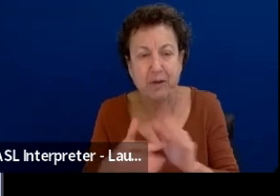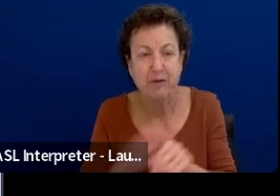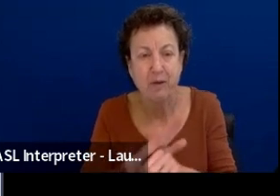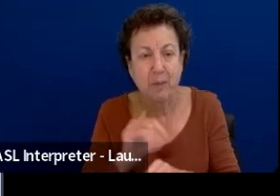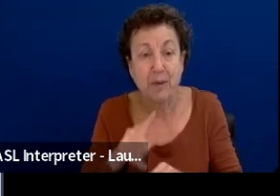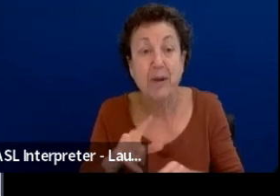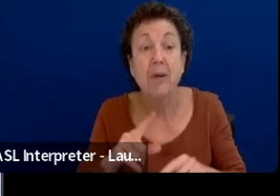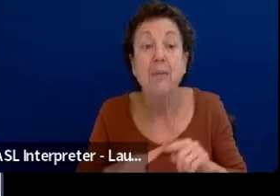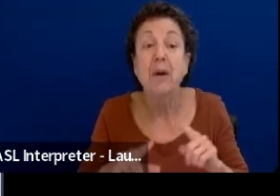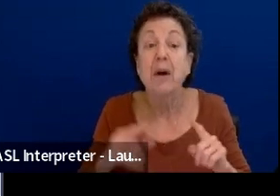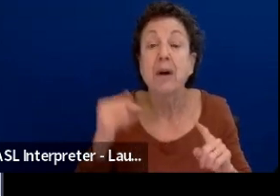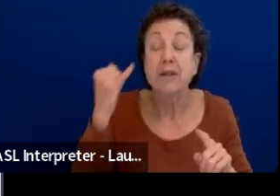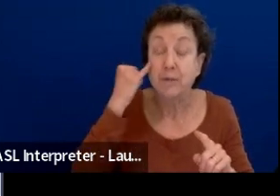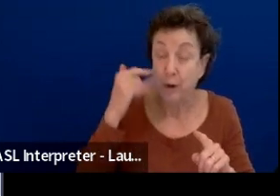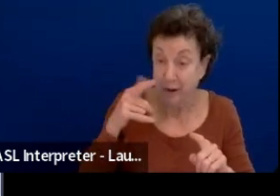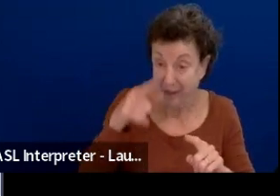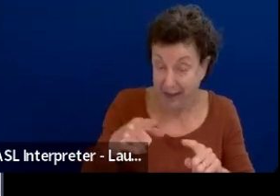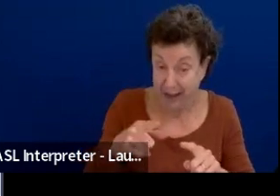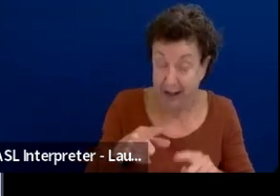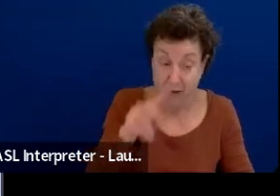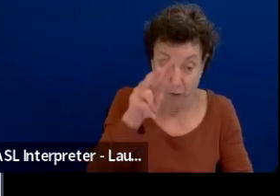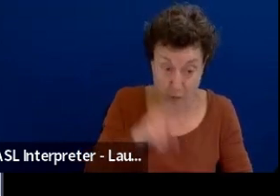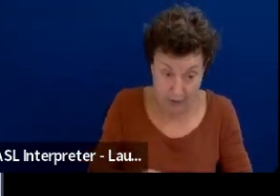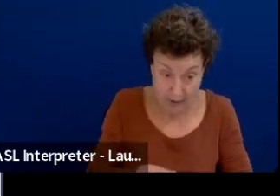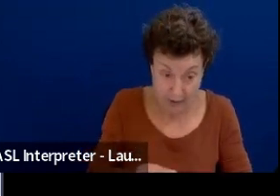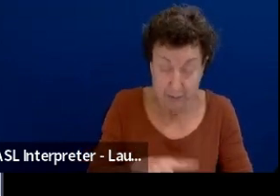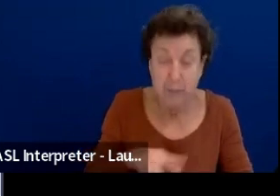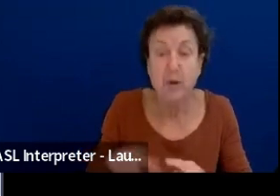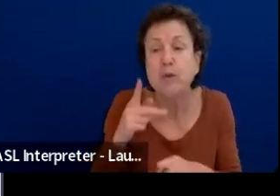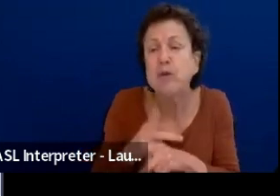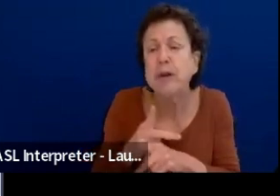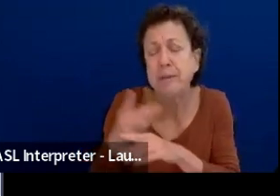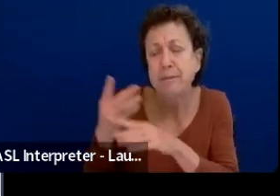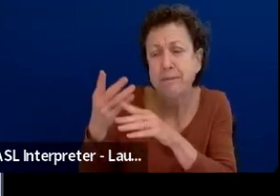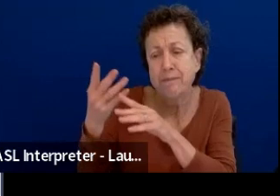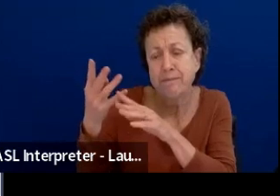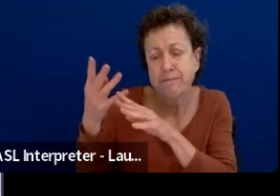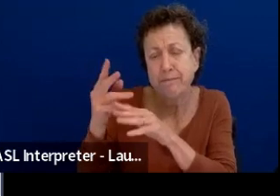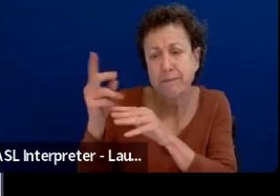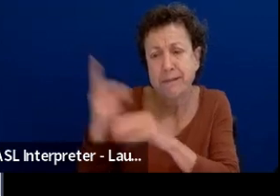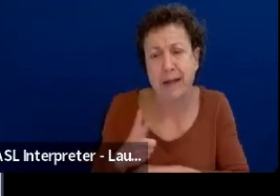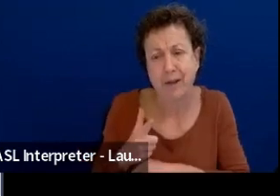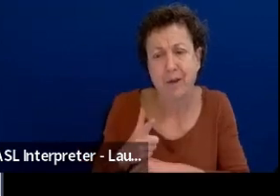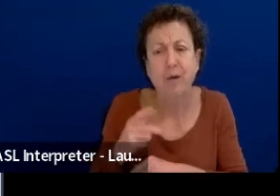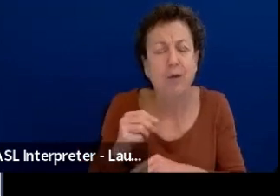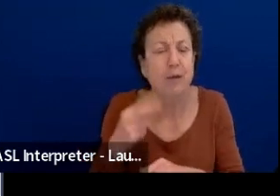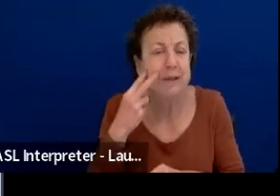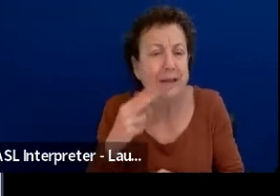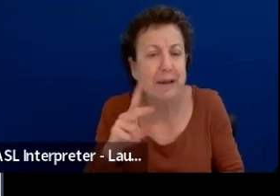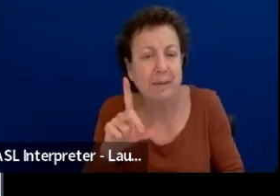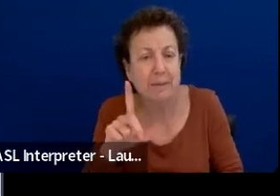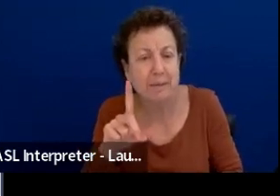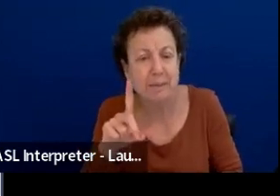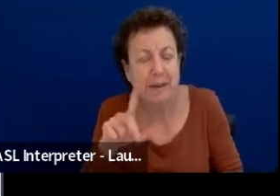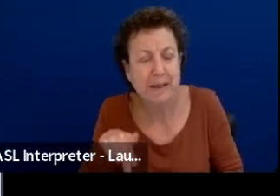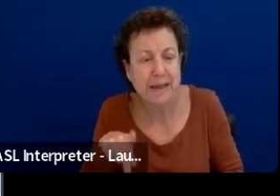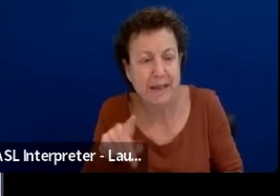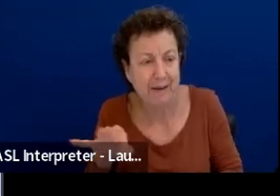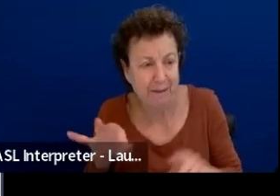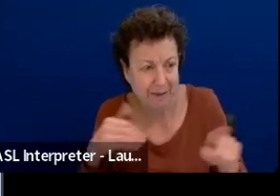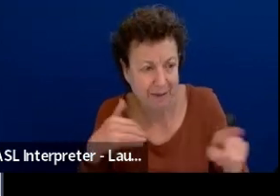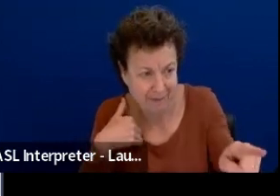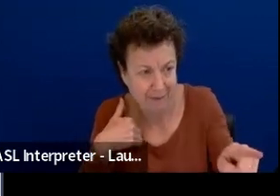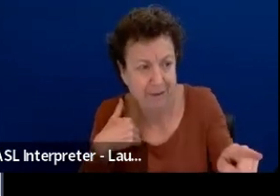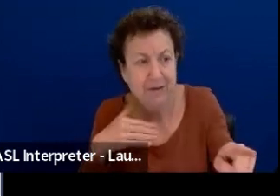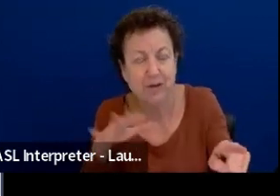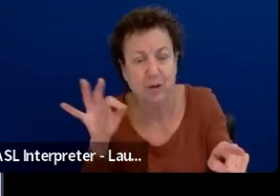If you want to download a copy or view it as a PDF, you have that option as